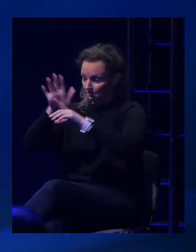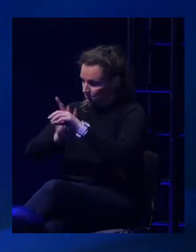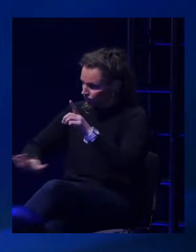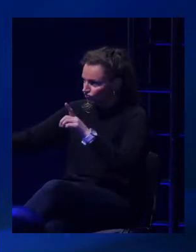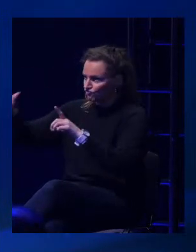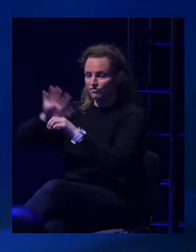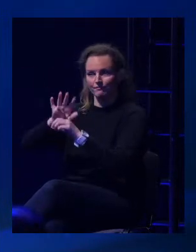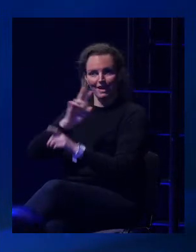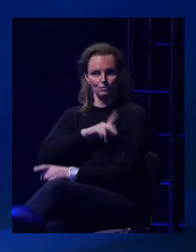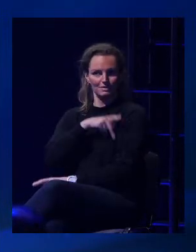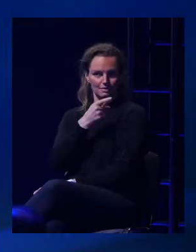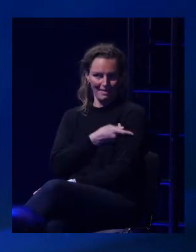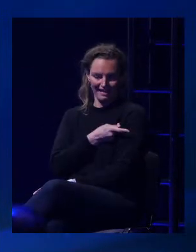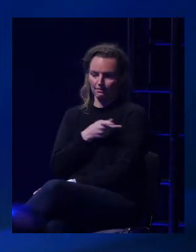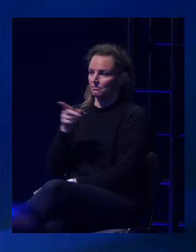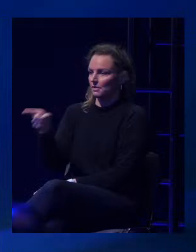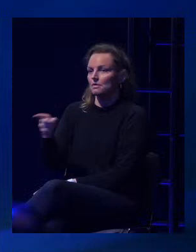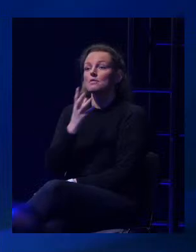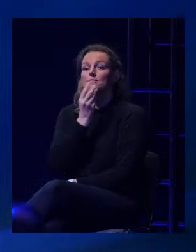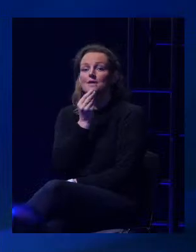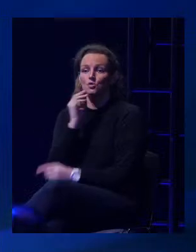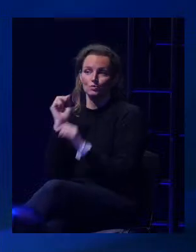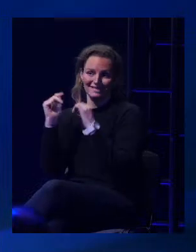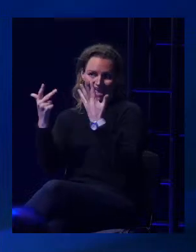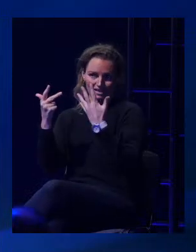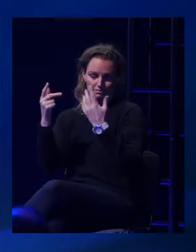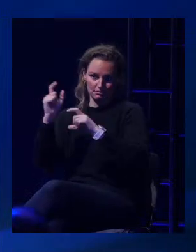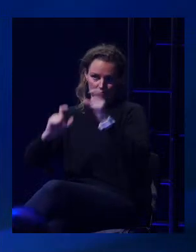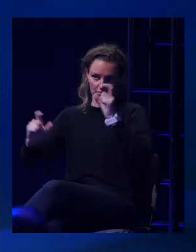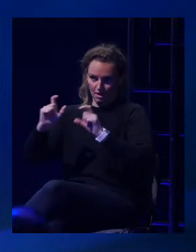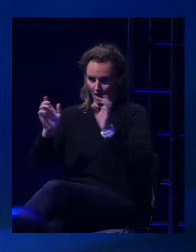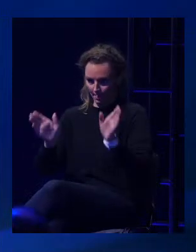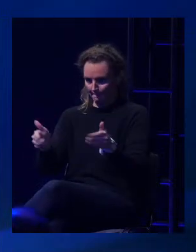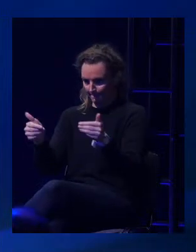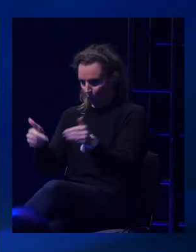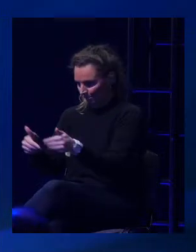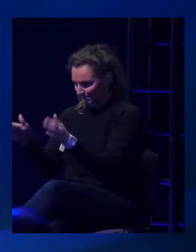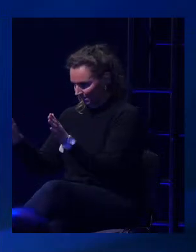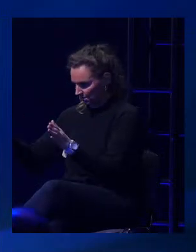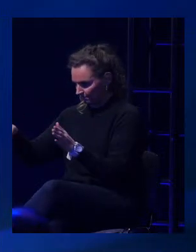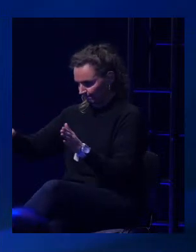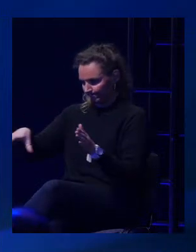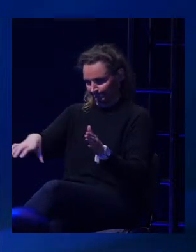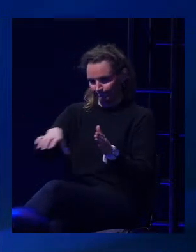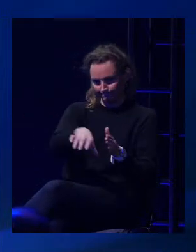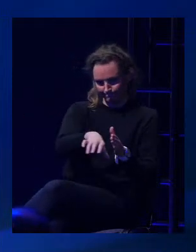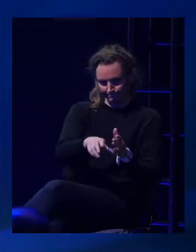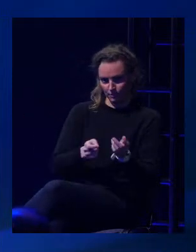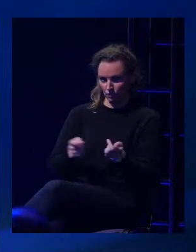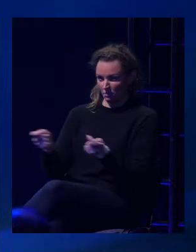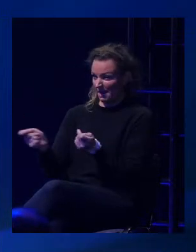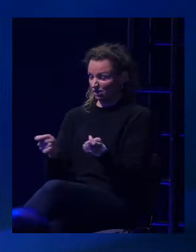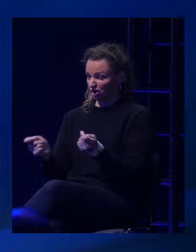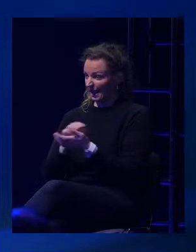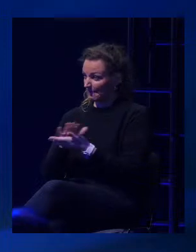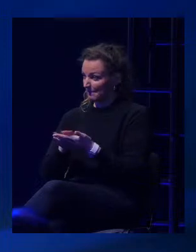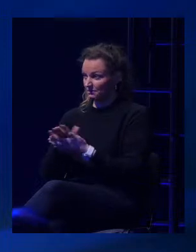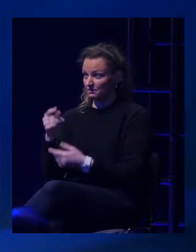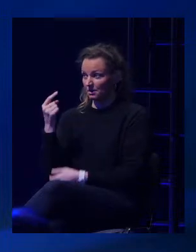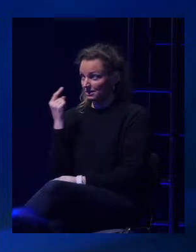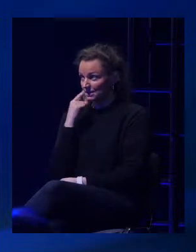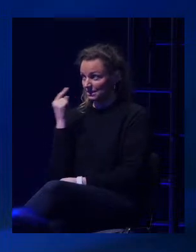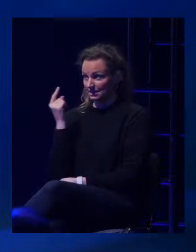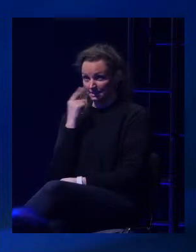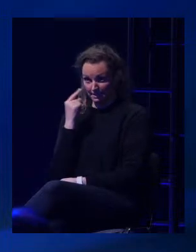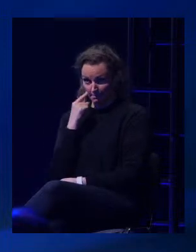color boxes for their entire workflow. So they are managing that by using the open gear frame. It makes it super simple to deploy all of that